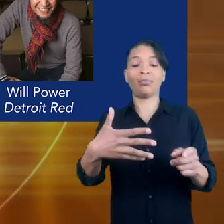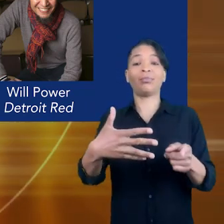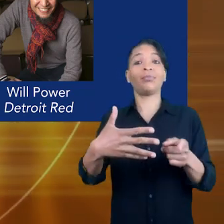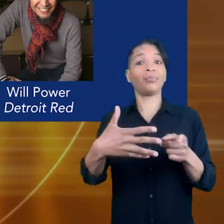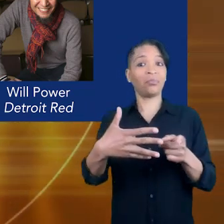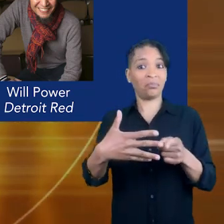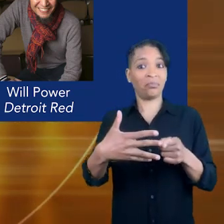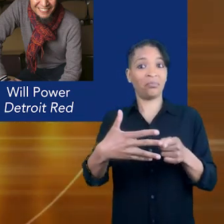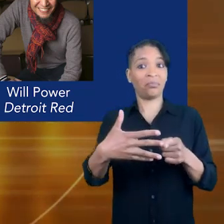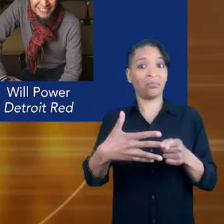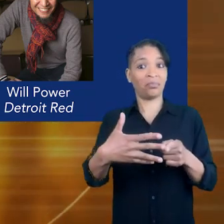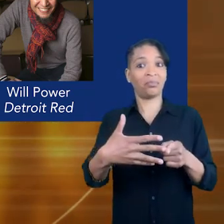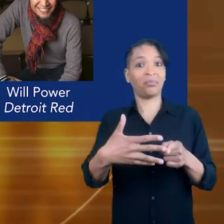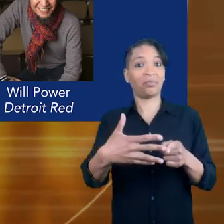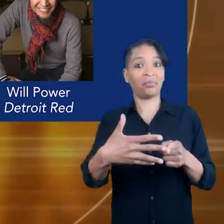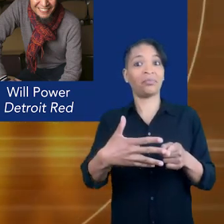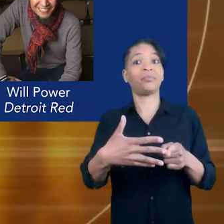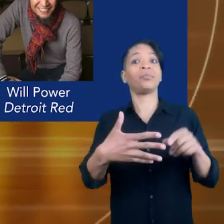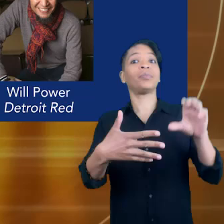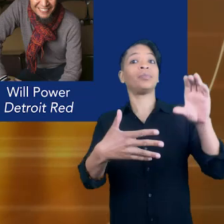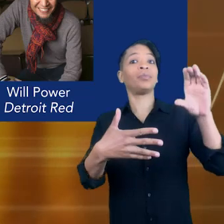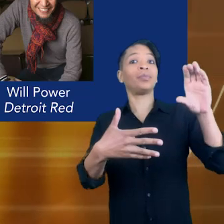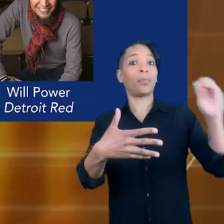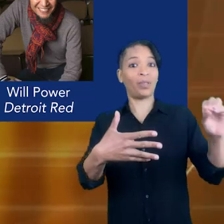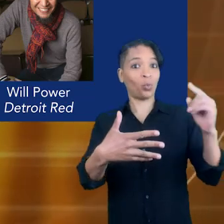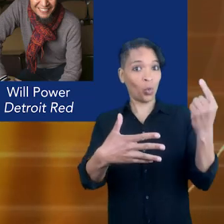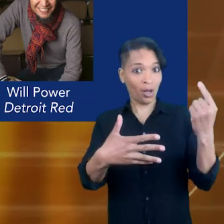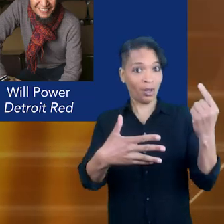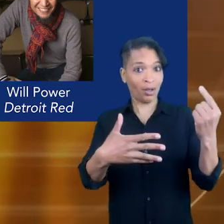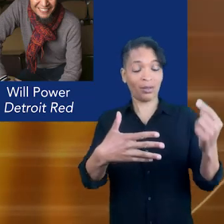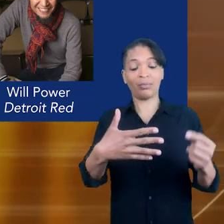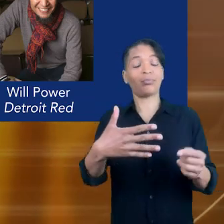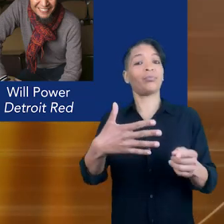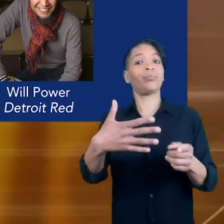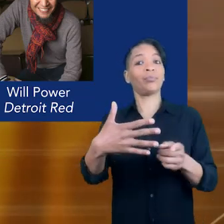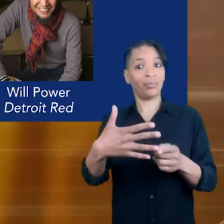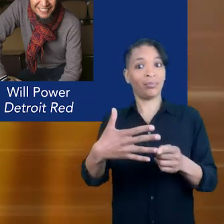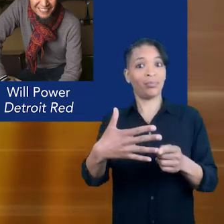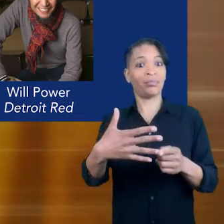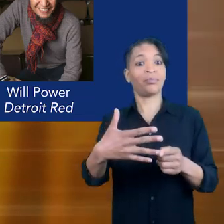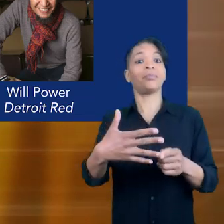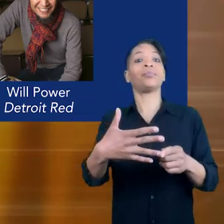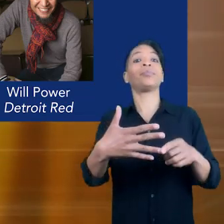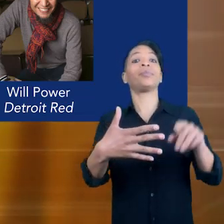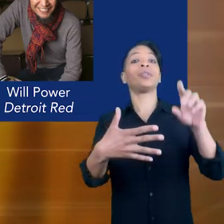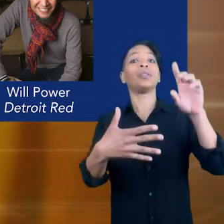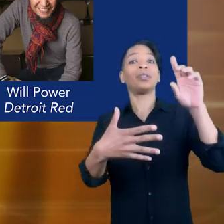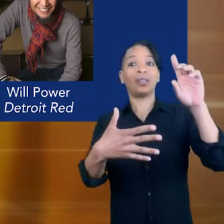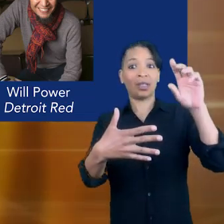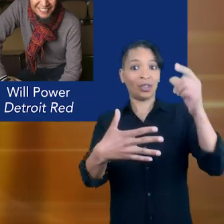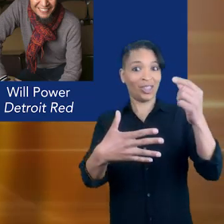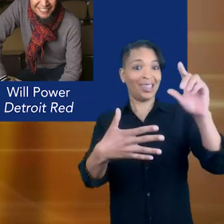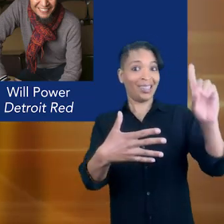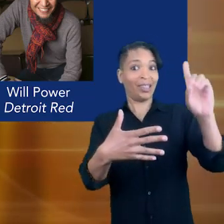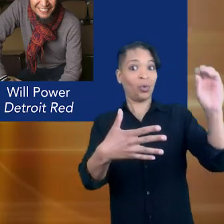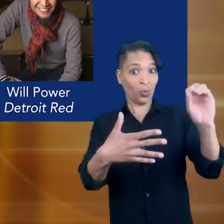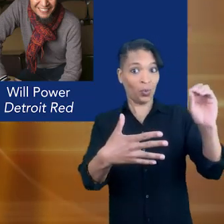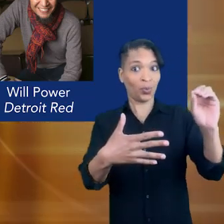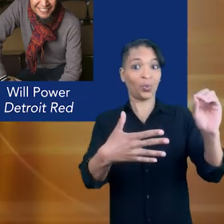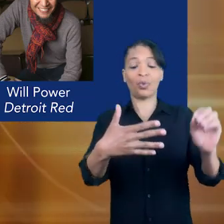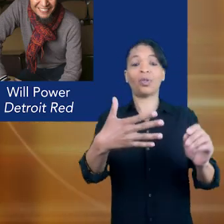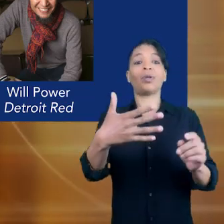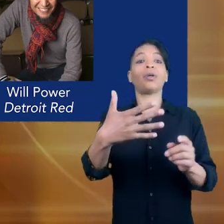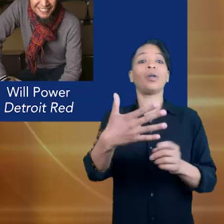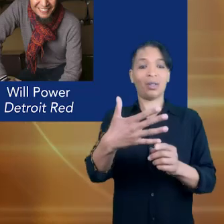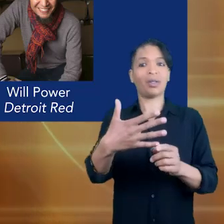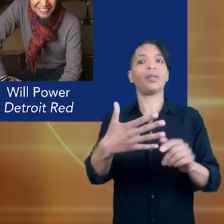Company One Theater. The Ebonic Woman by Ryan Landry and the Gold Dust Orphans. And Detroit Red by